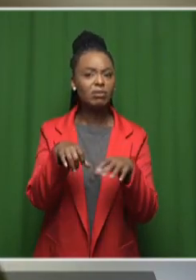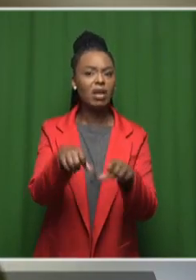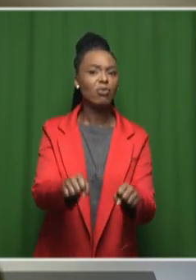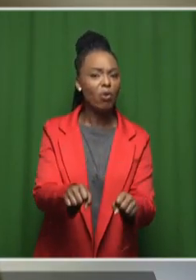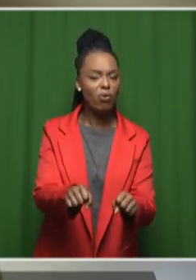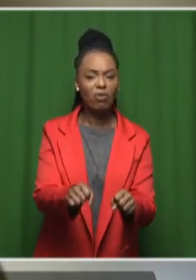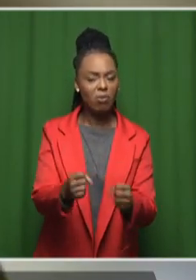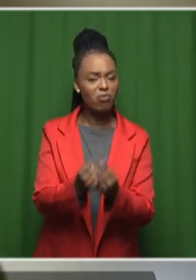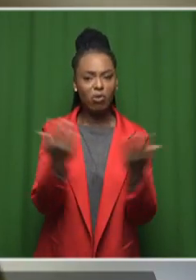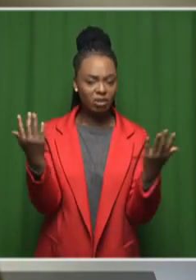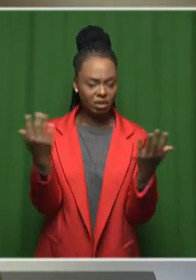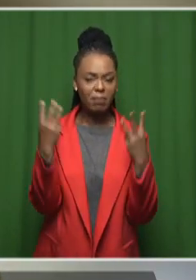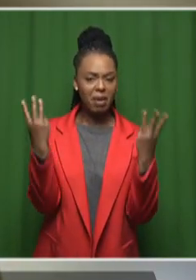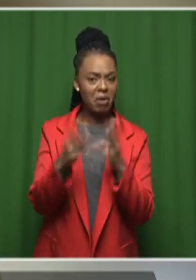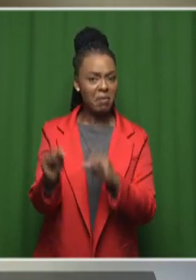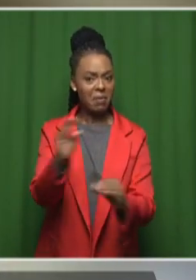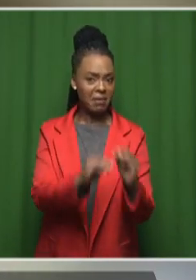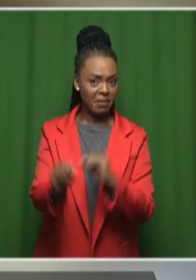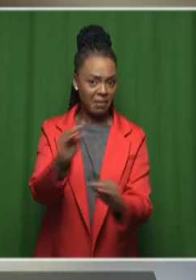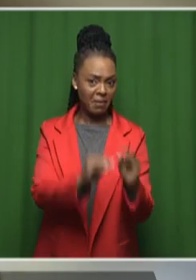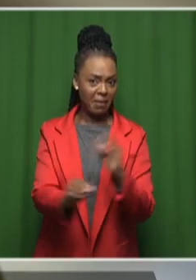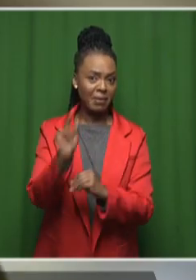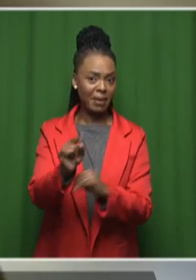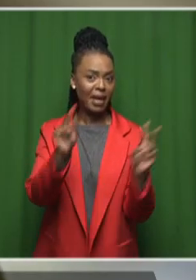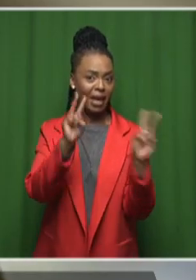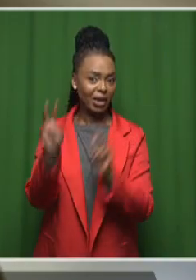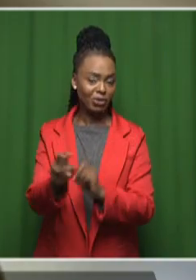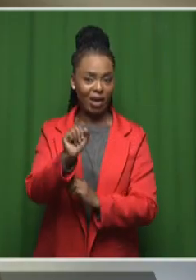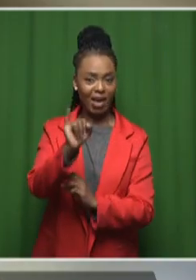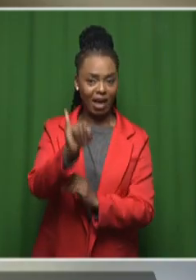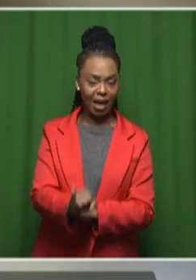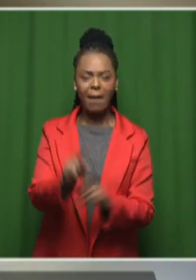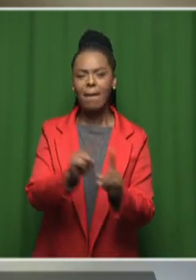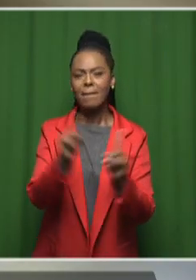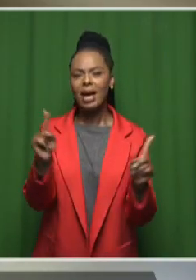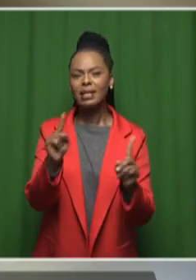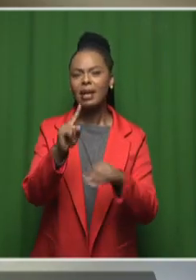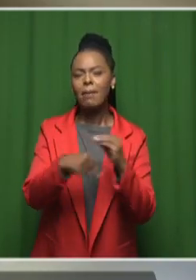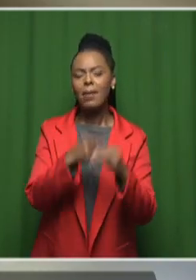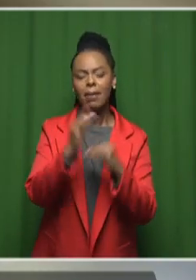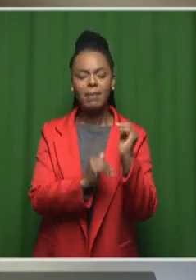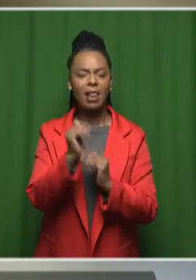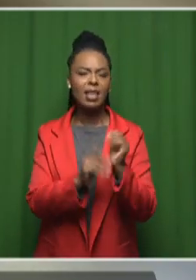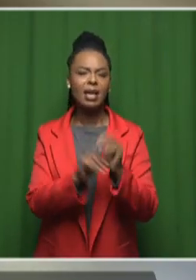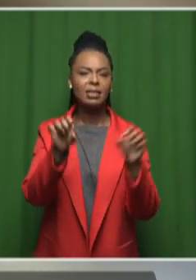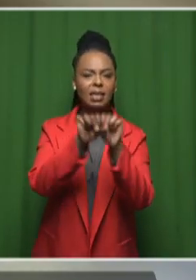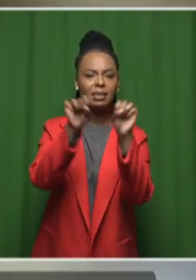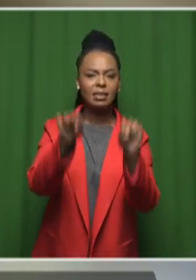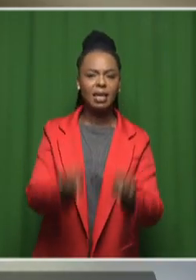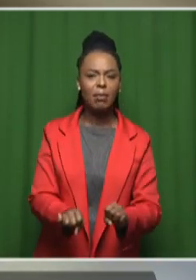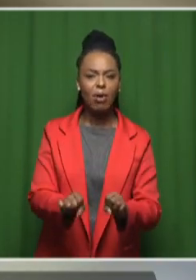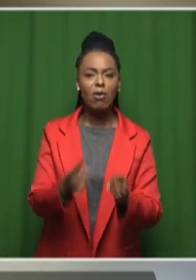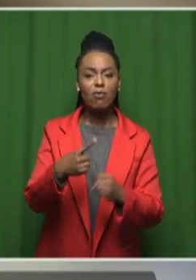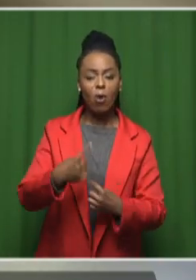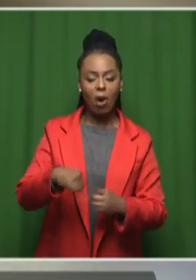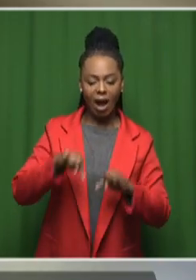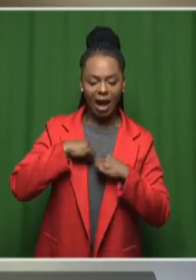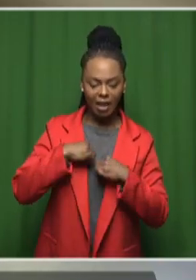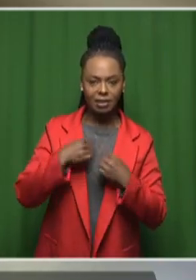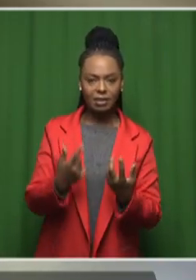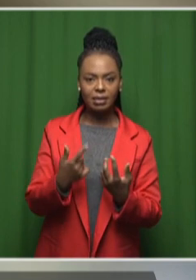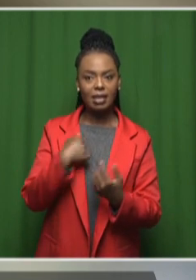everywhere. People are talking about it. It's a buzzword. But it's really about building systems for us, by us. And when I mean us, I mean